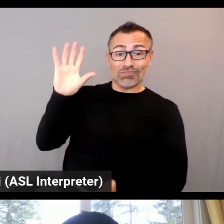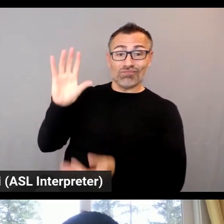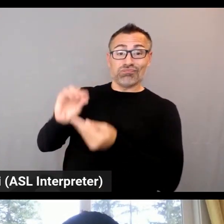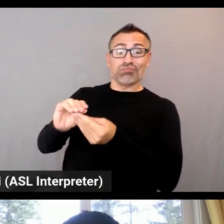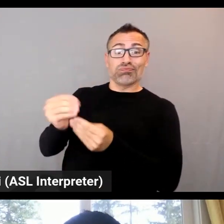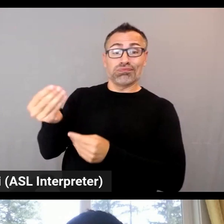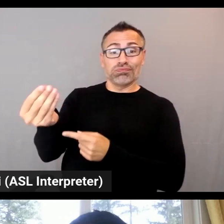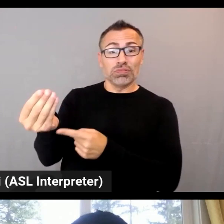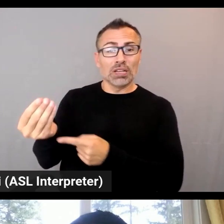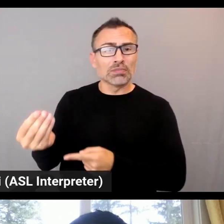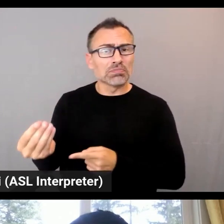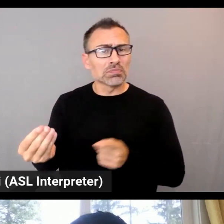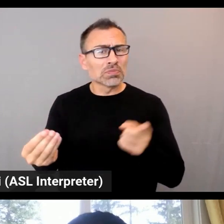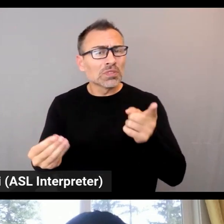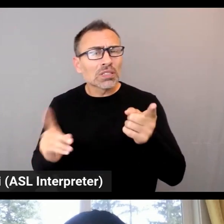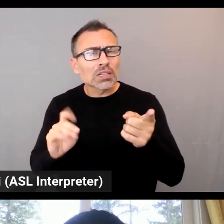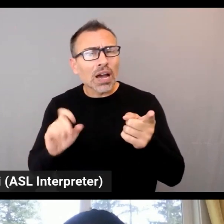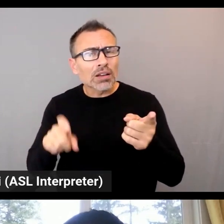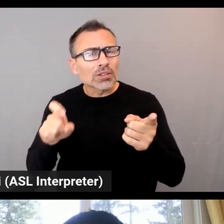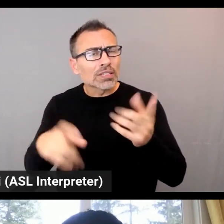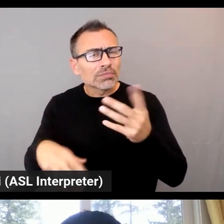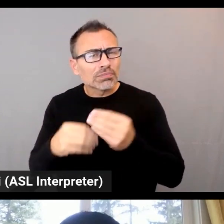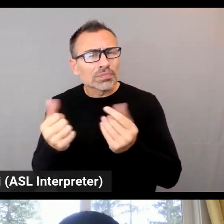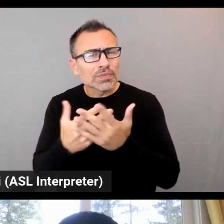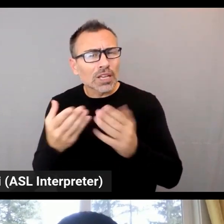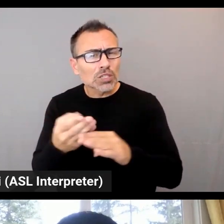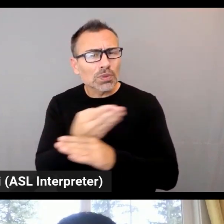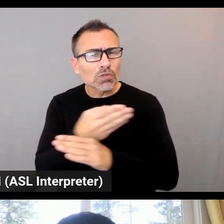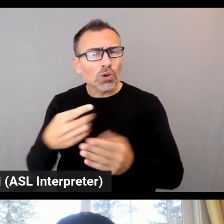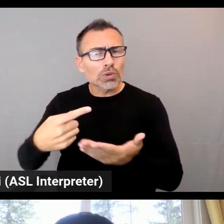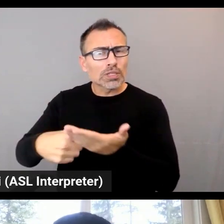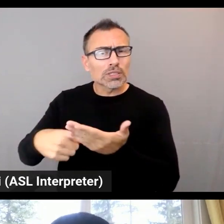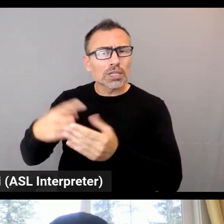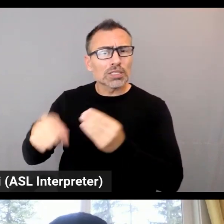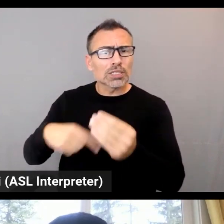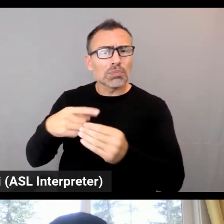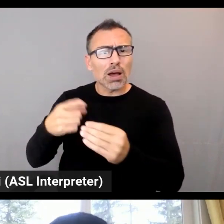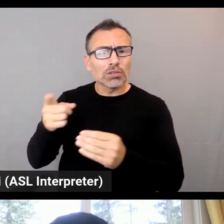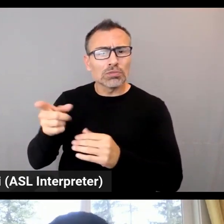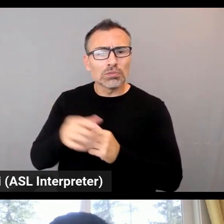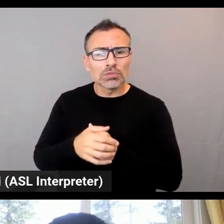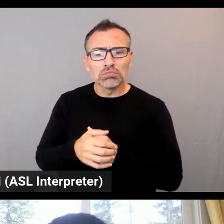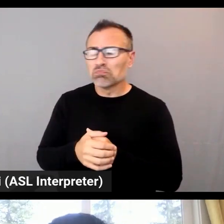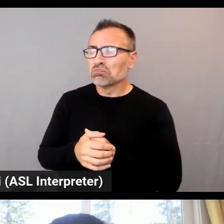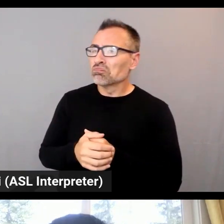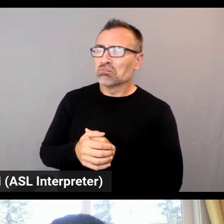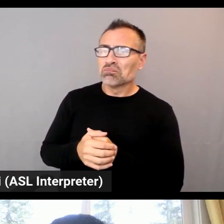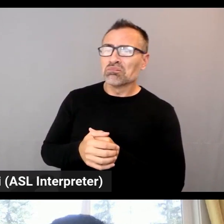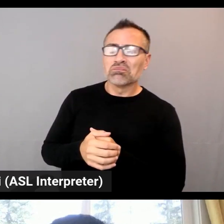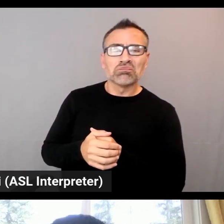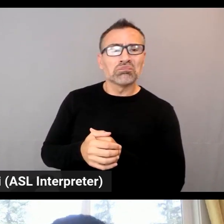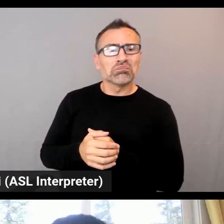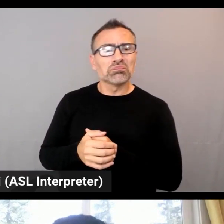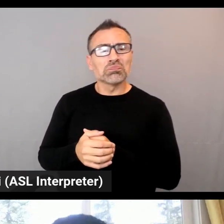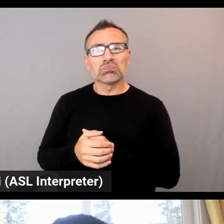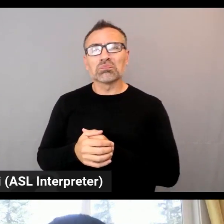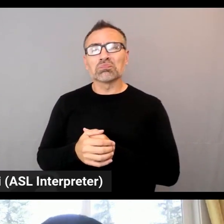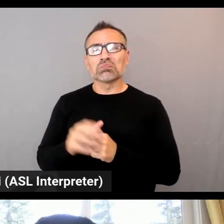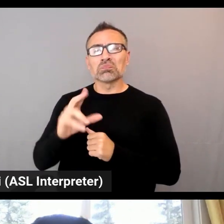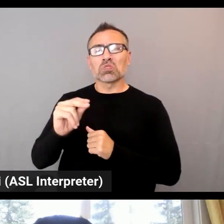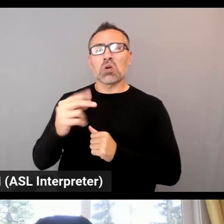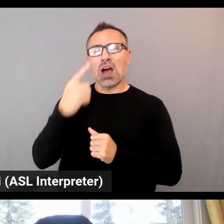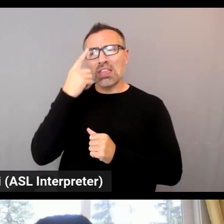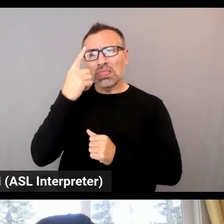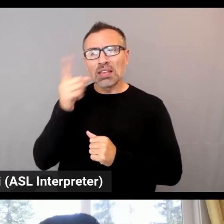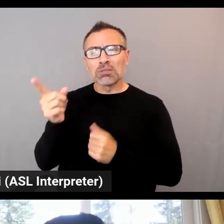cover before I go to Aurora specifically? No, I think what that boils down